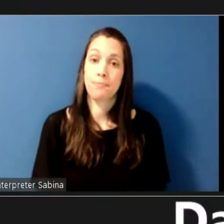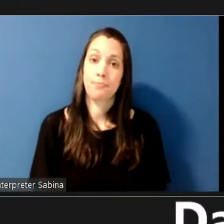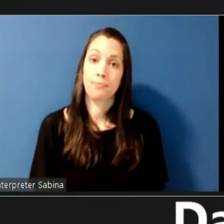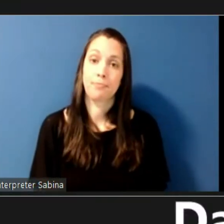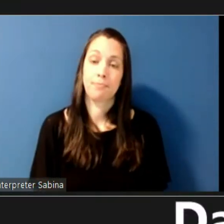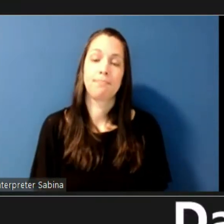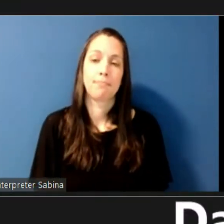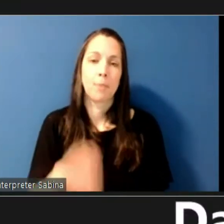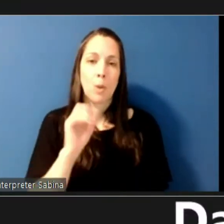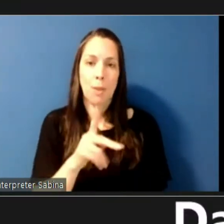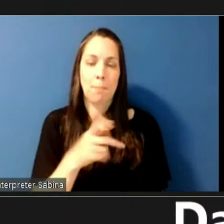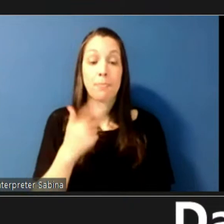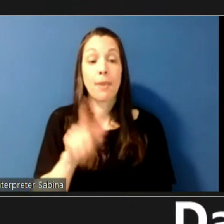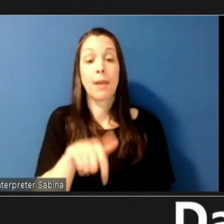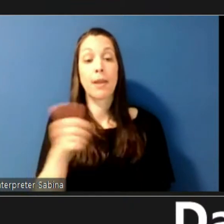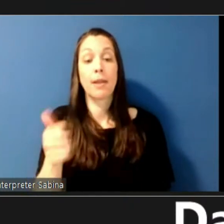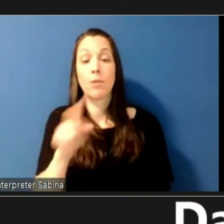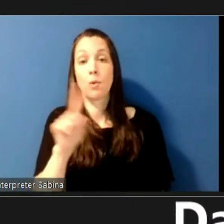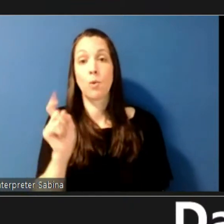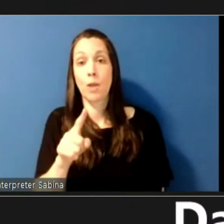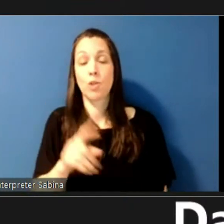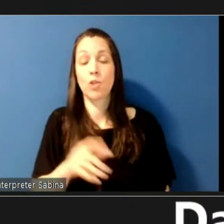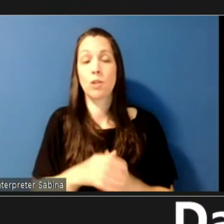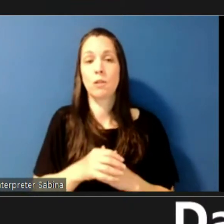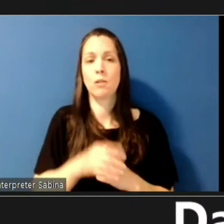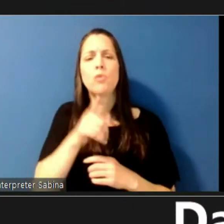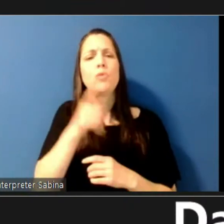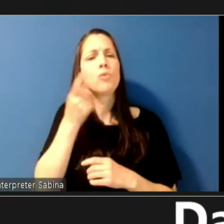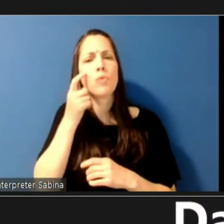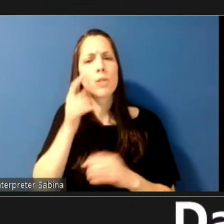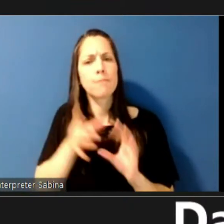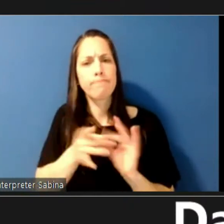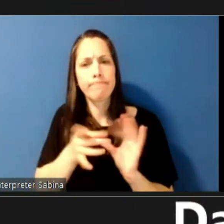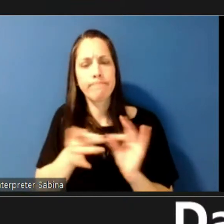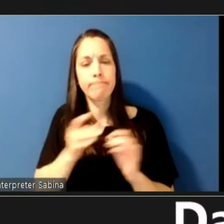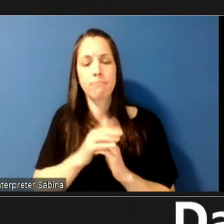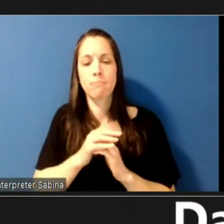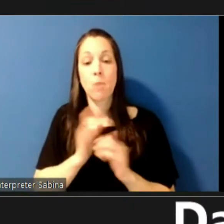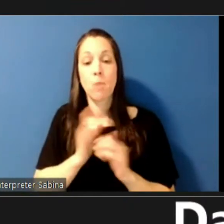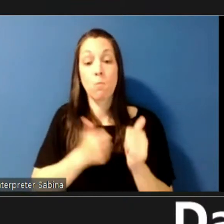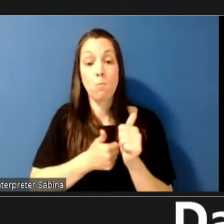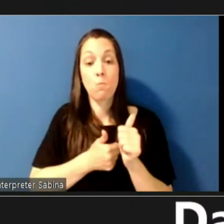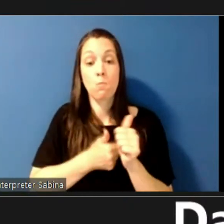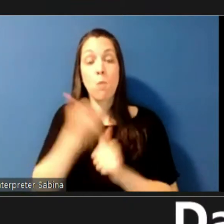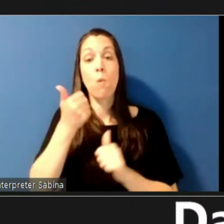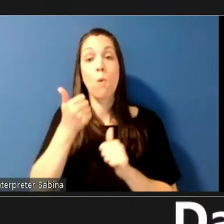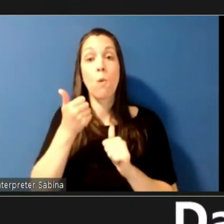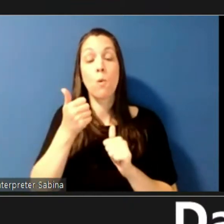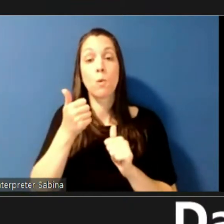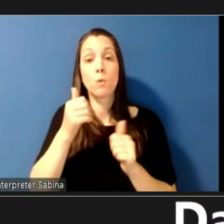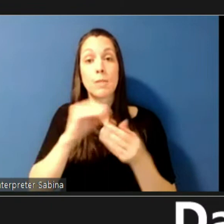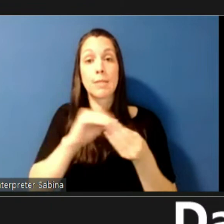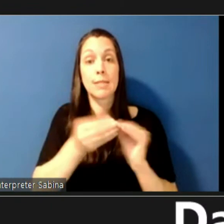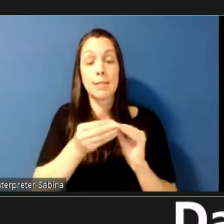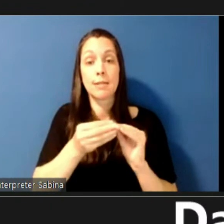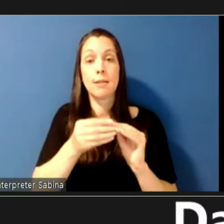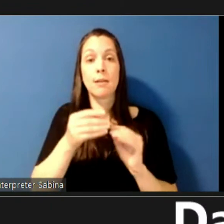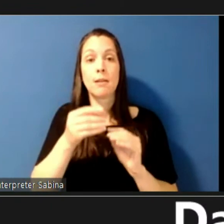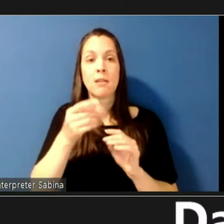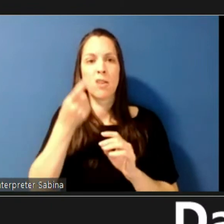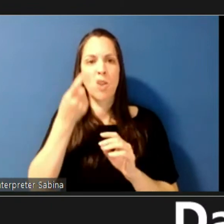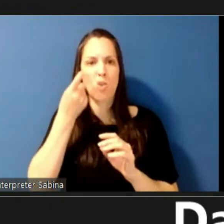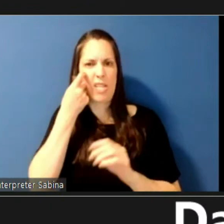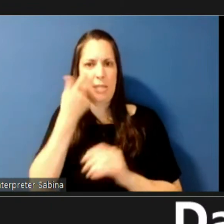All right. My other question is, when you just recently said most of the cases recently were